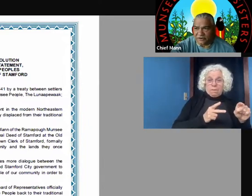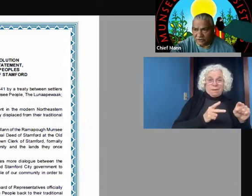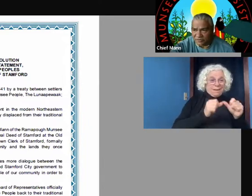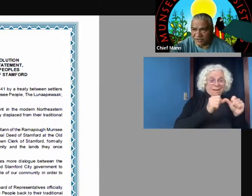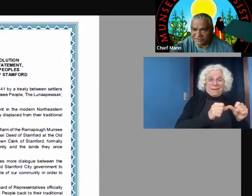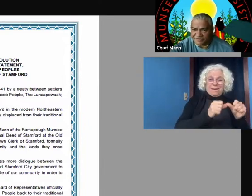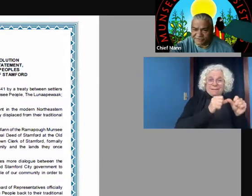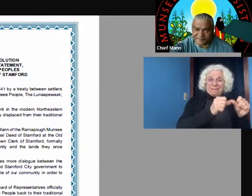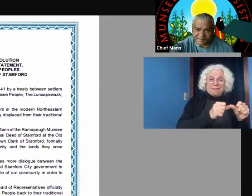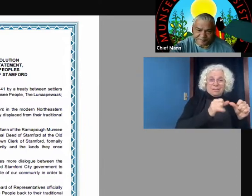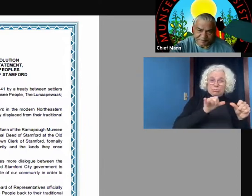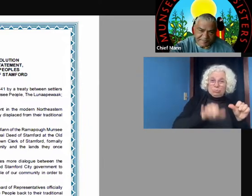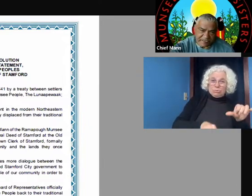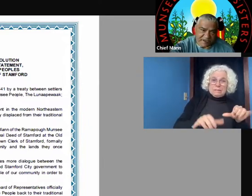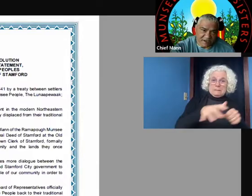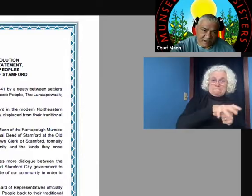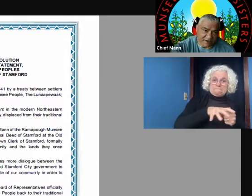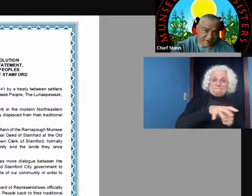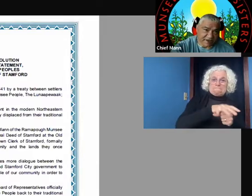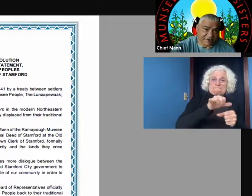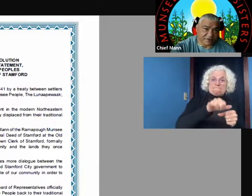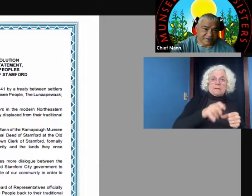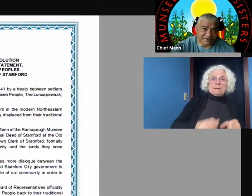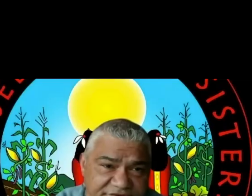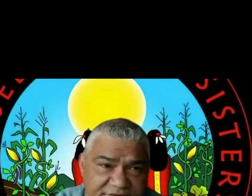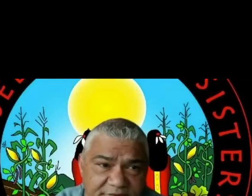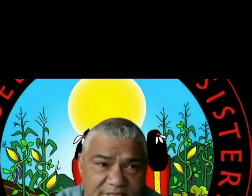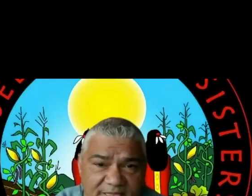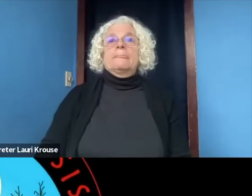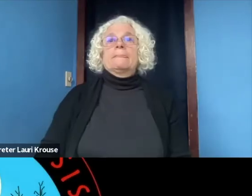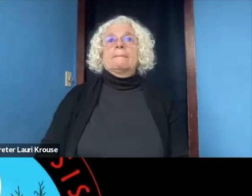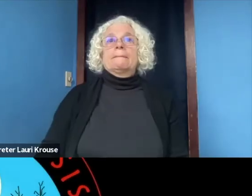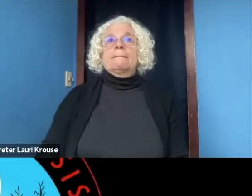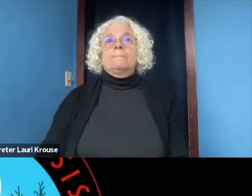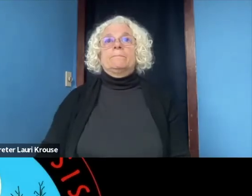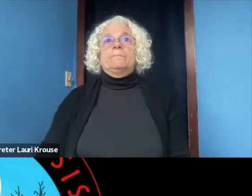remained in our homelands. Next one, please.